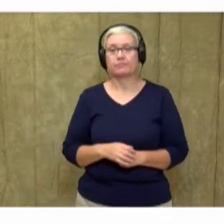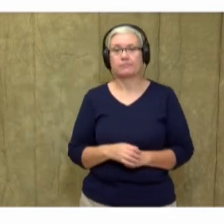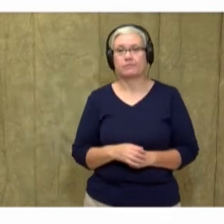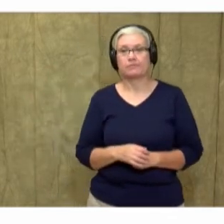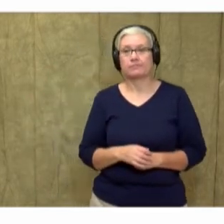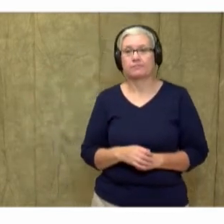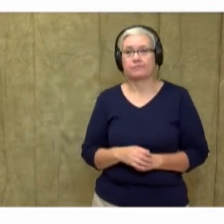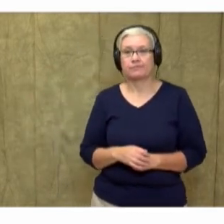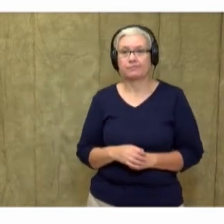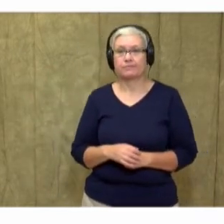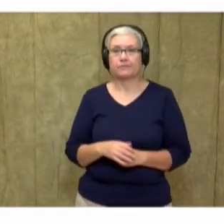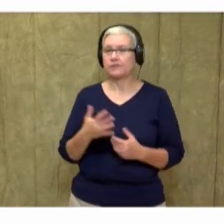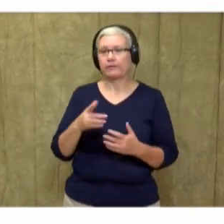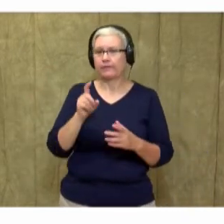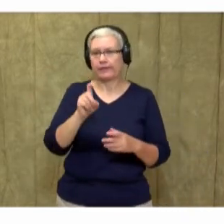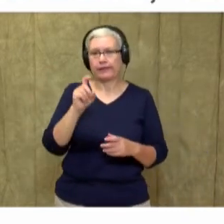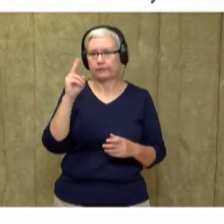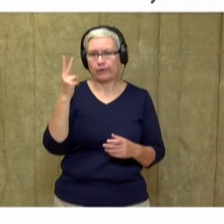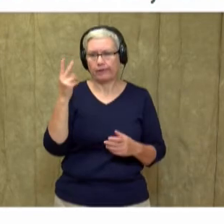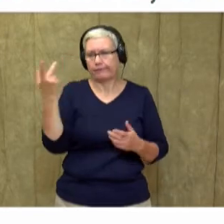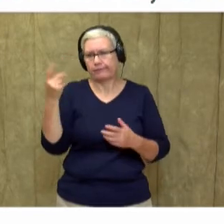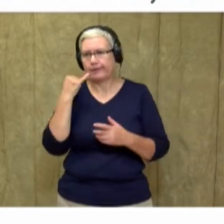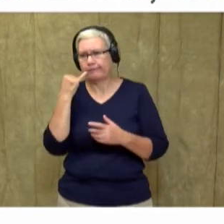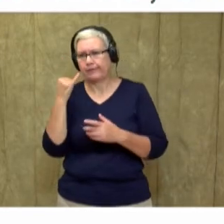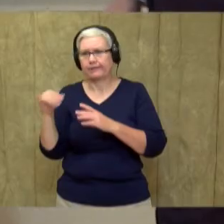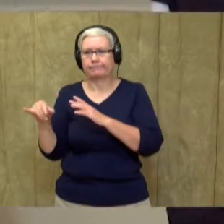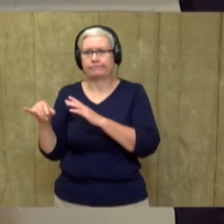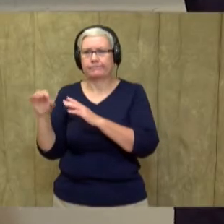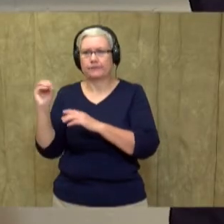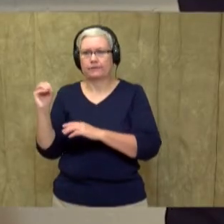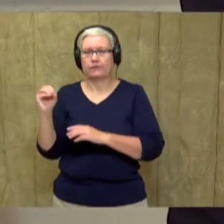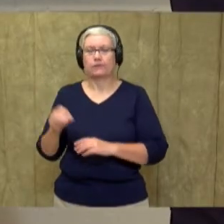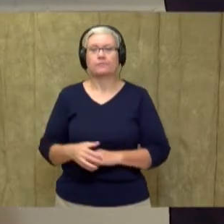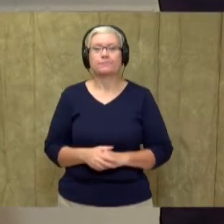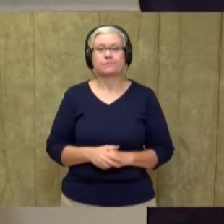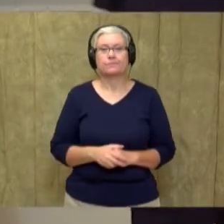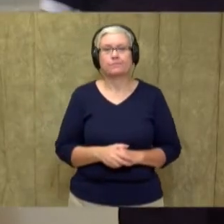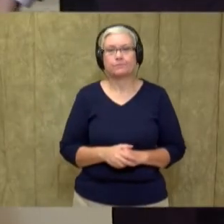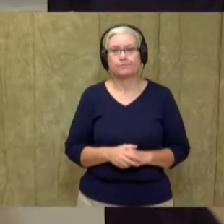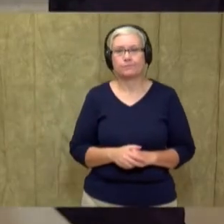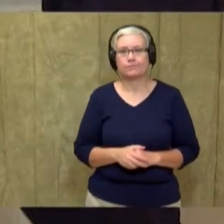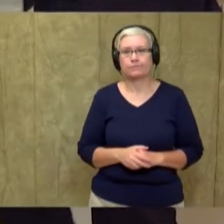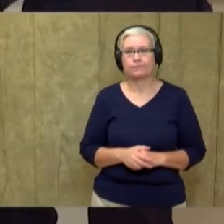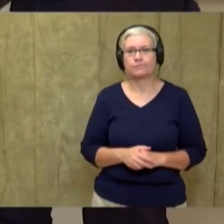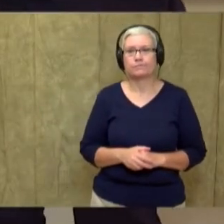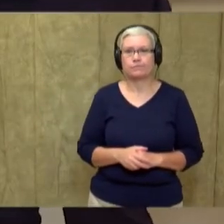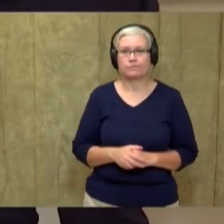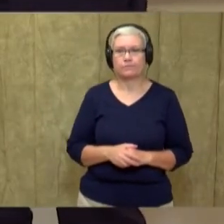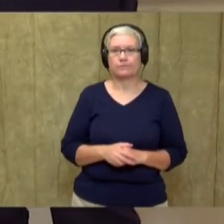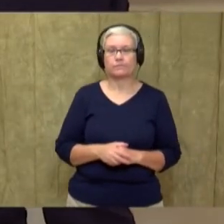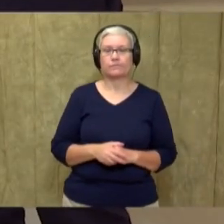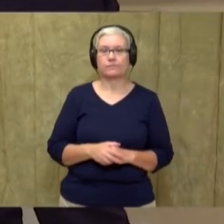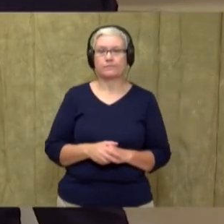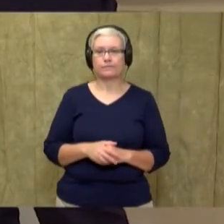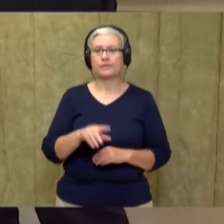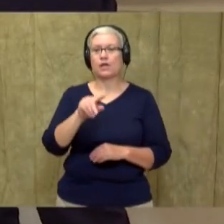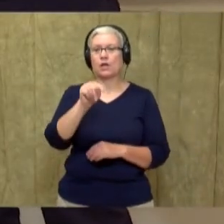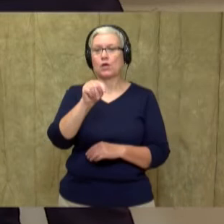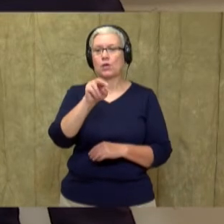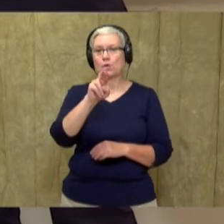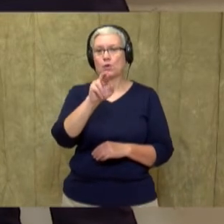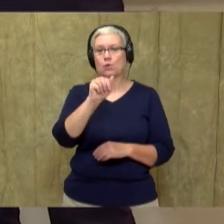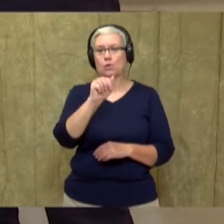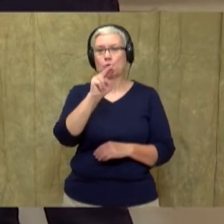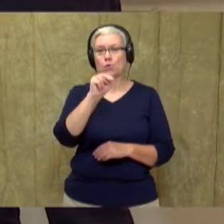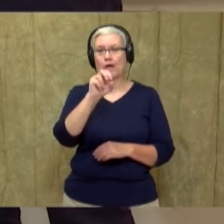left with x squared, our original parent function. So when we're talking about k not equal to 0, we're talking about a translation that is